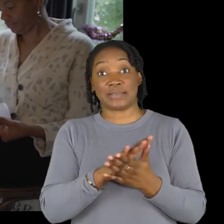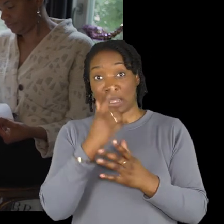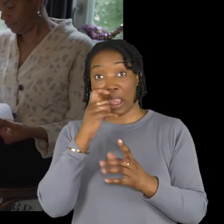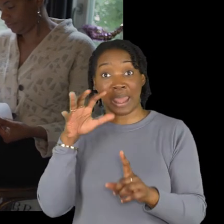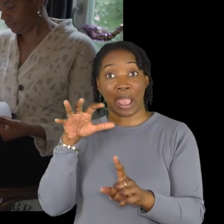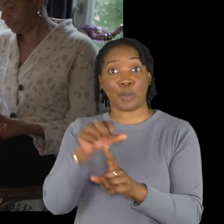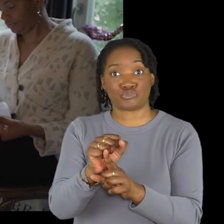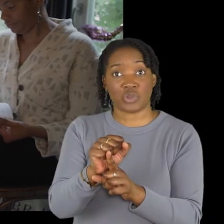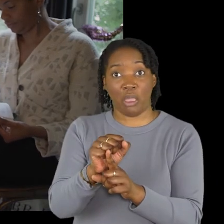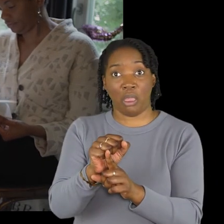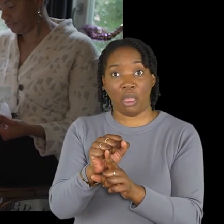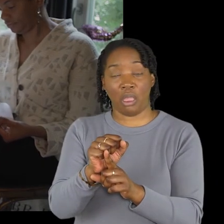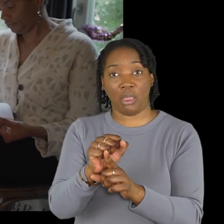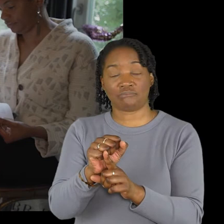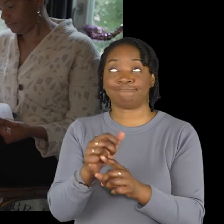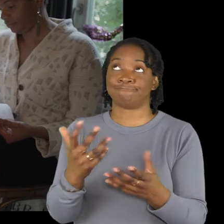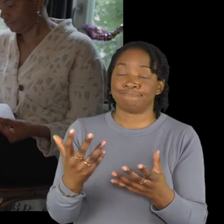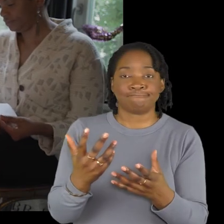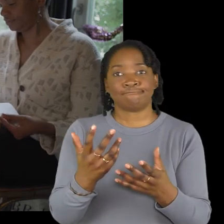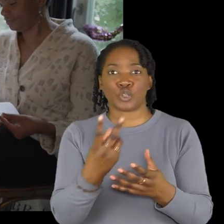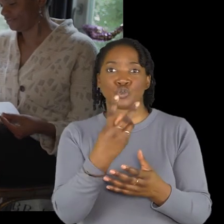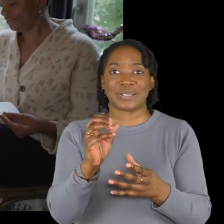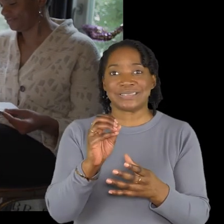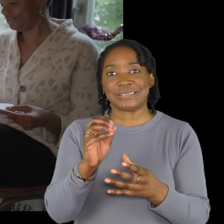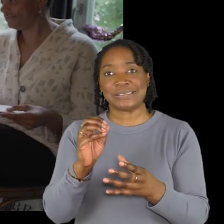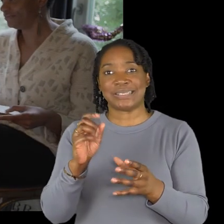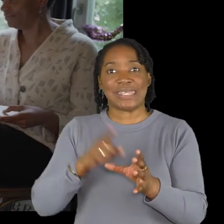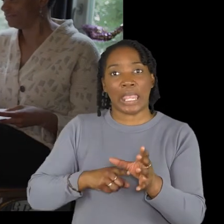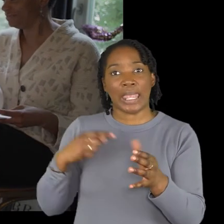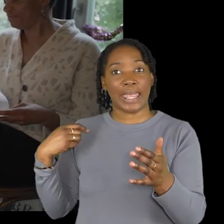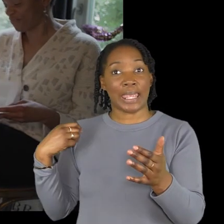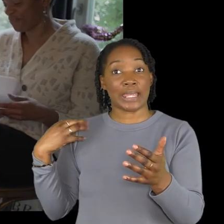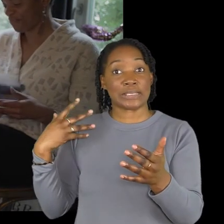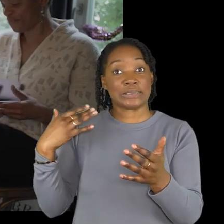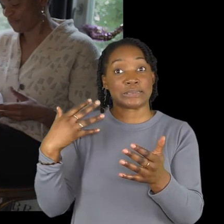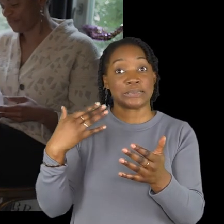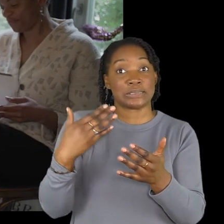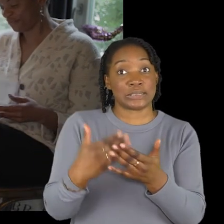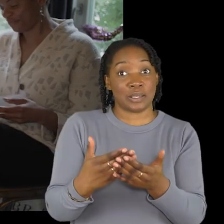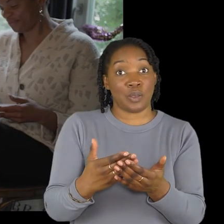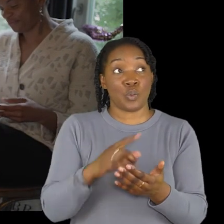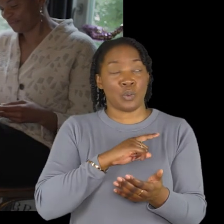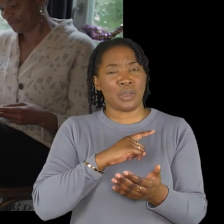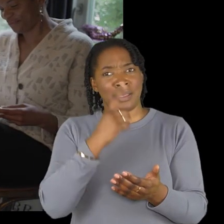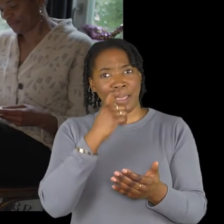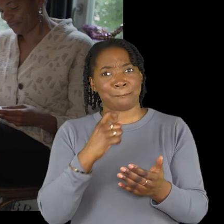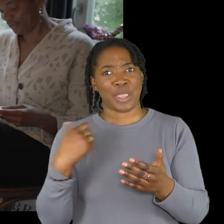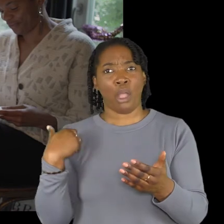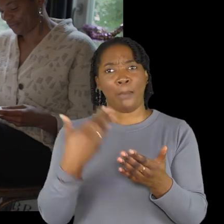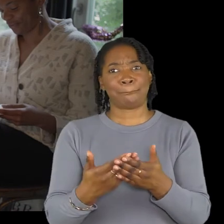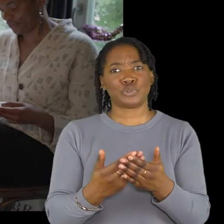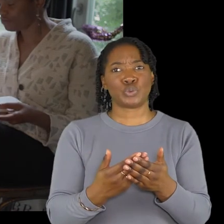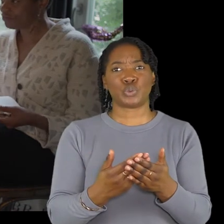managed to capture that 20 years. Because it does kind of go up